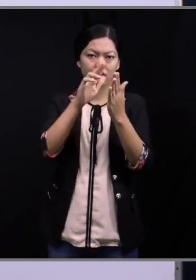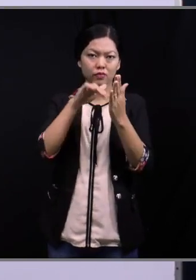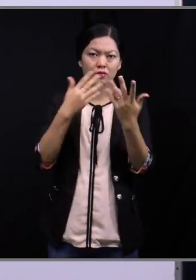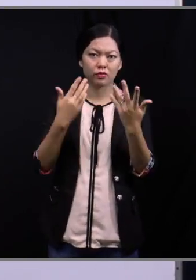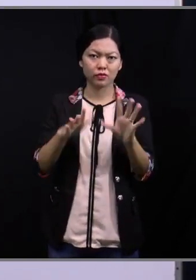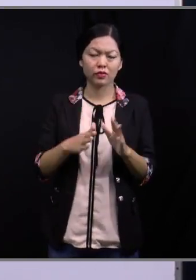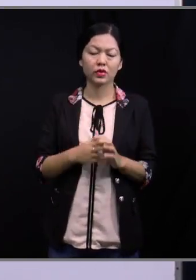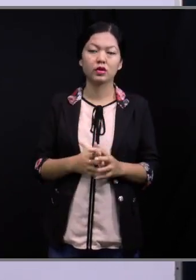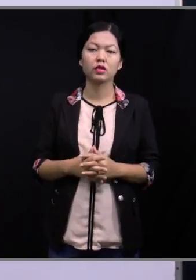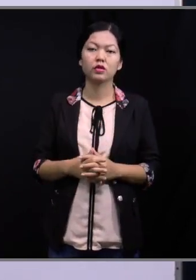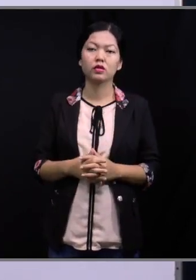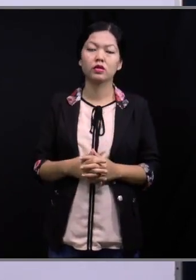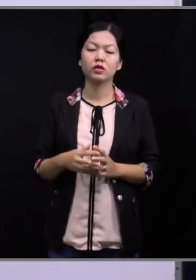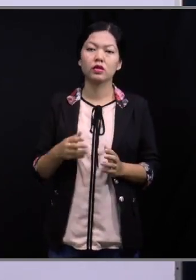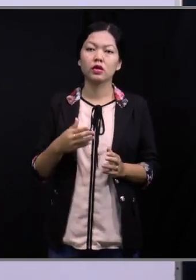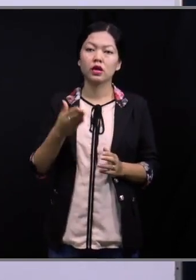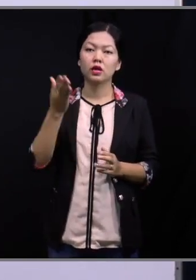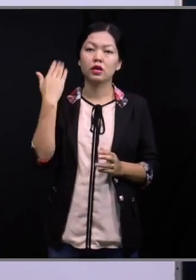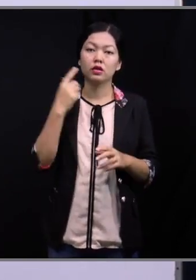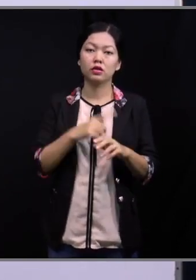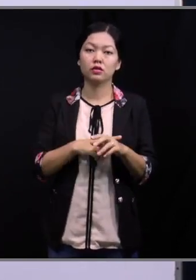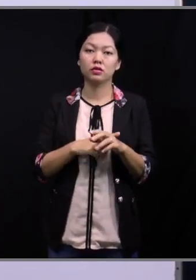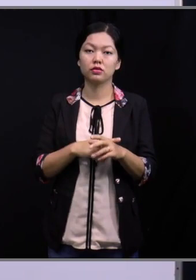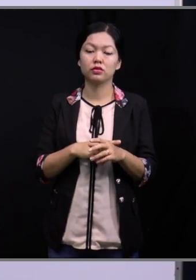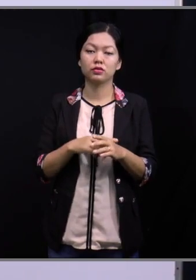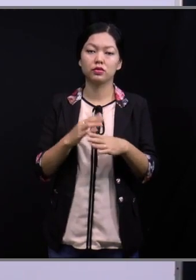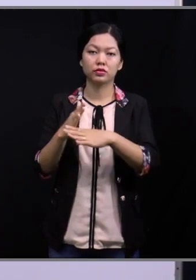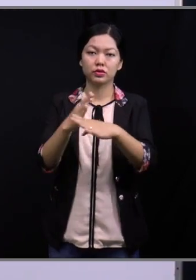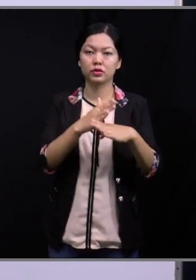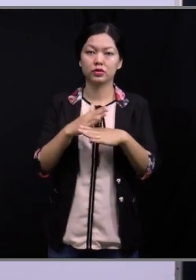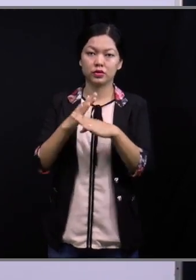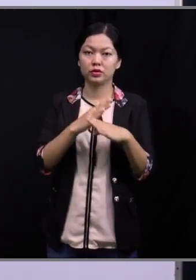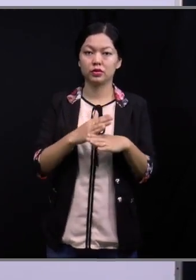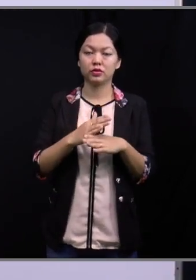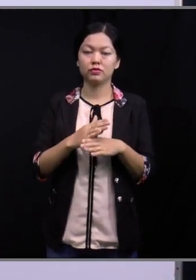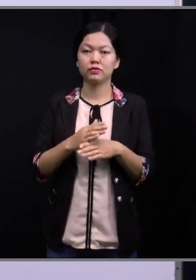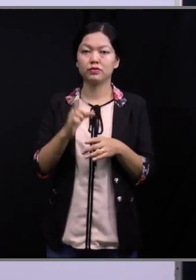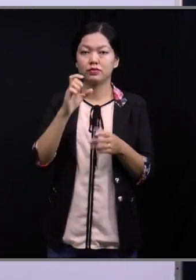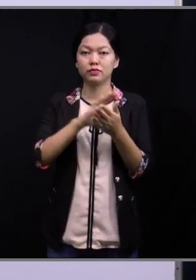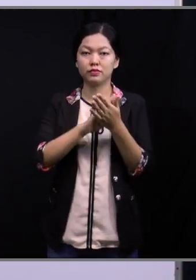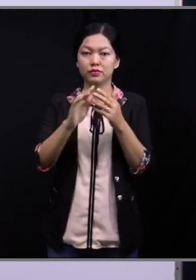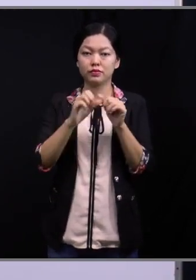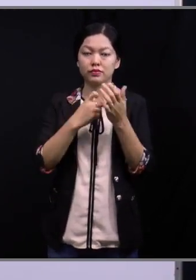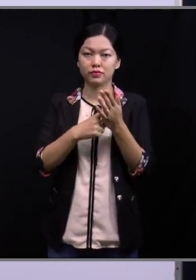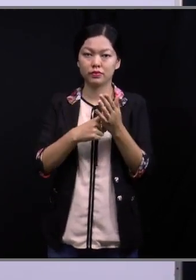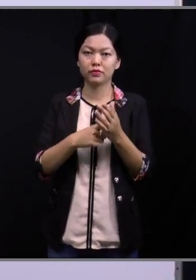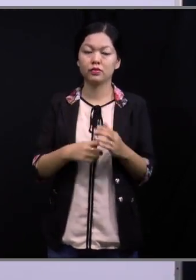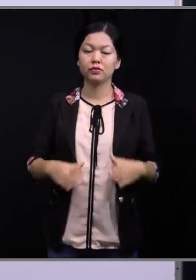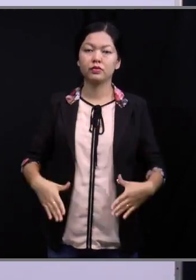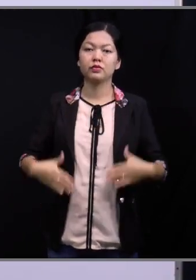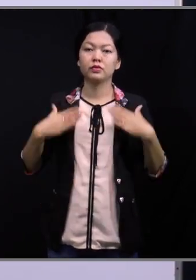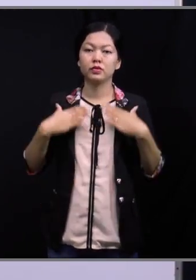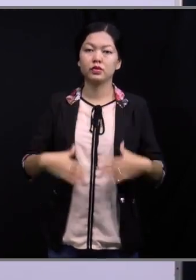class. We have discussed what are the characteristics, features of living organisms, and what do we mean by nomenclature, what do you